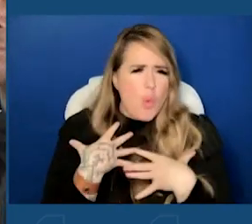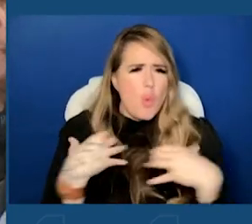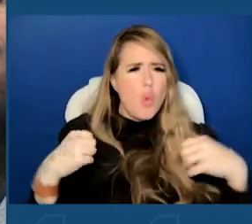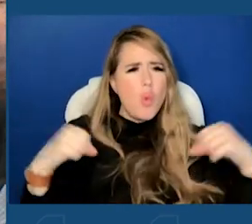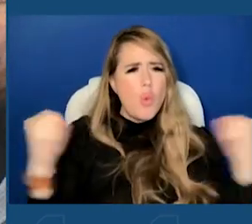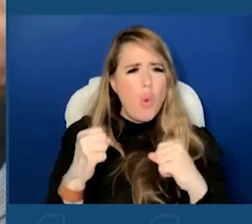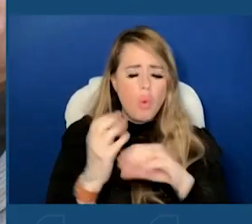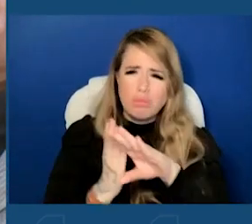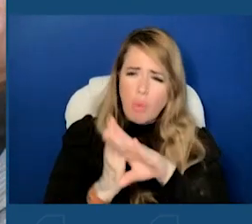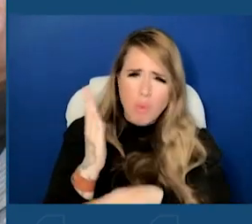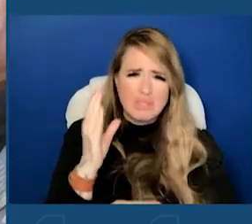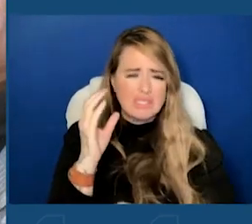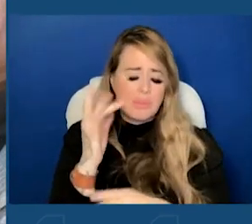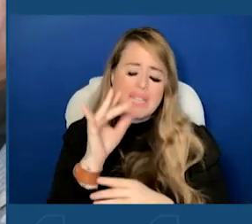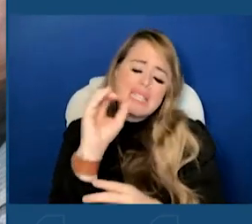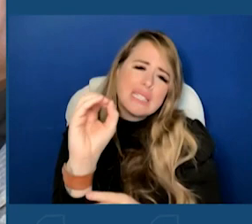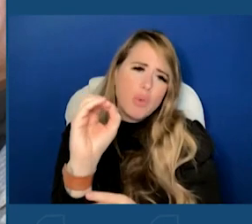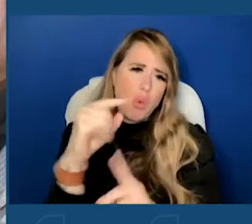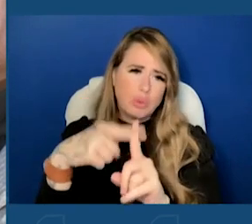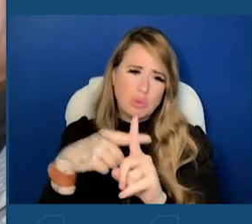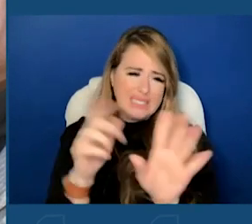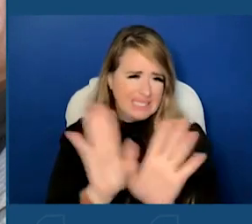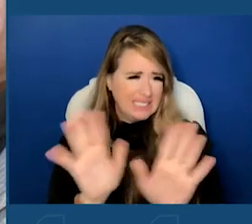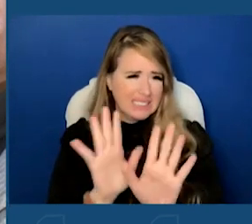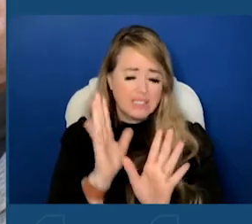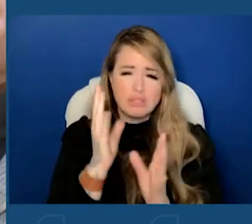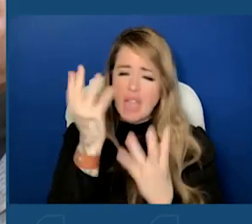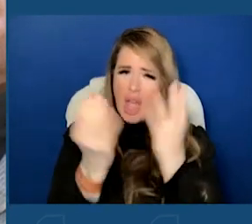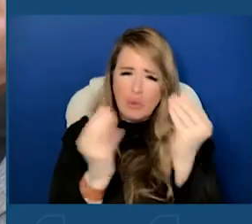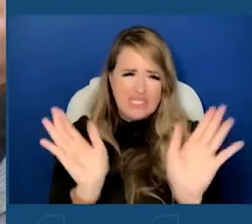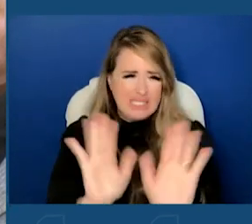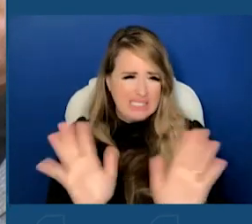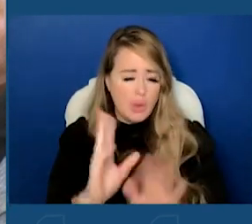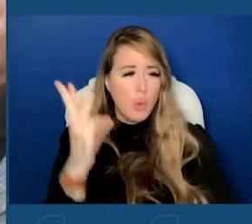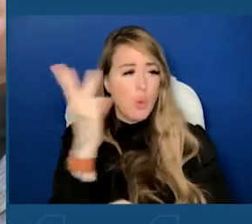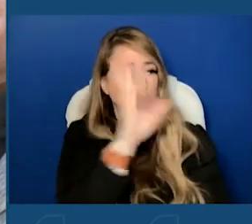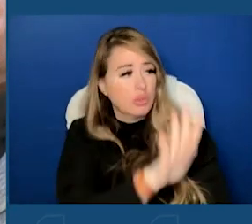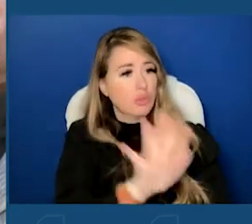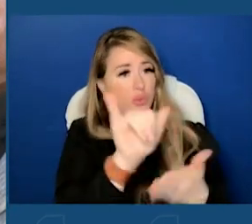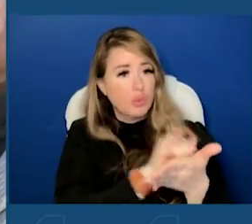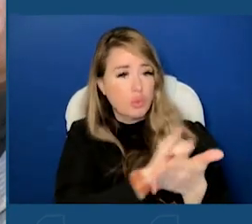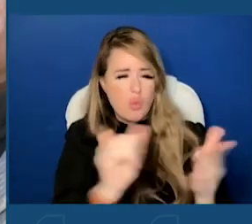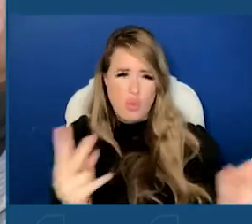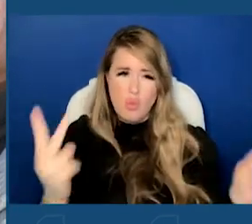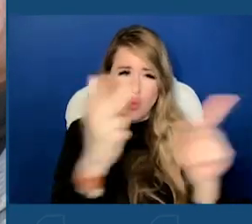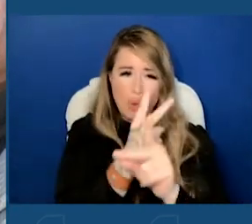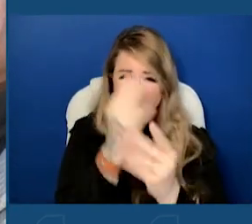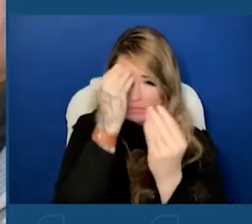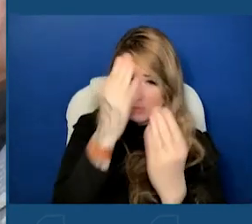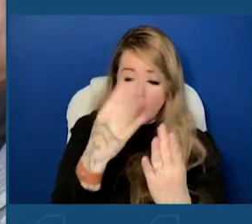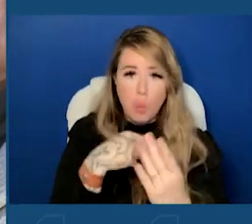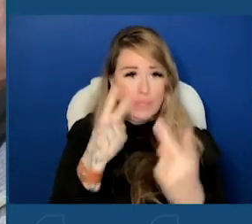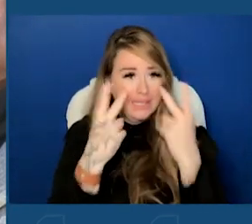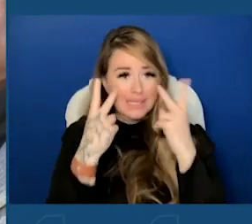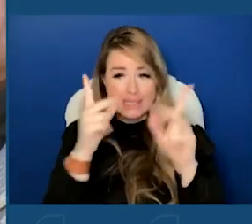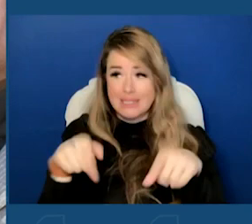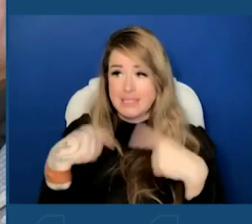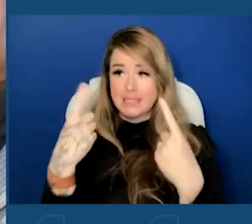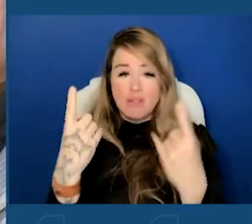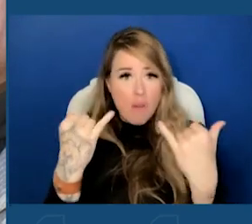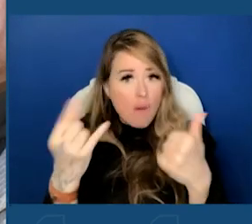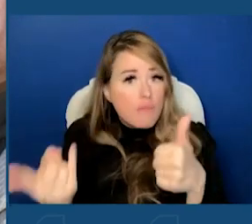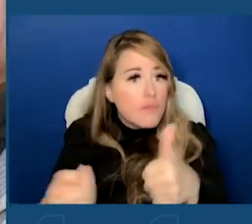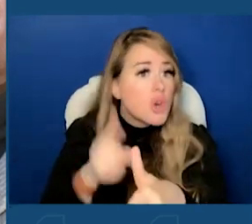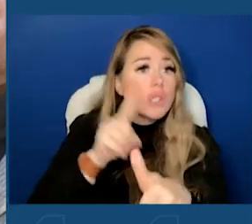worse in Western New York. I want to talk a little bit about what we saw here. This is not the first time that we have seen